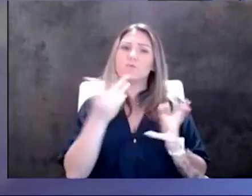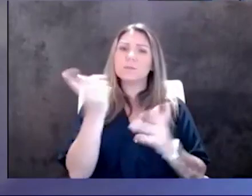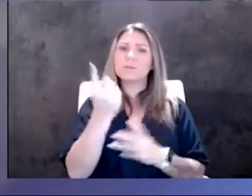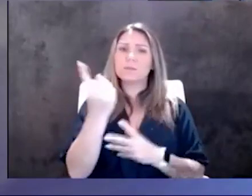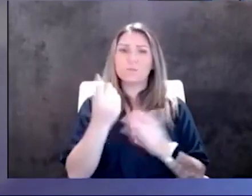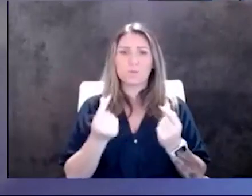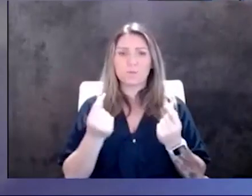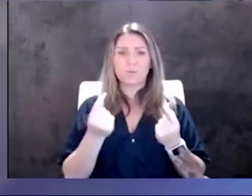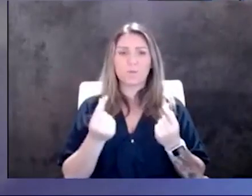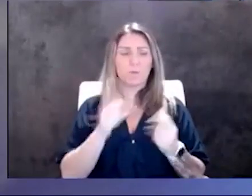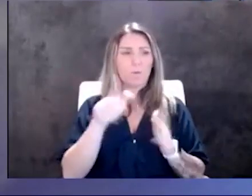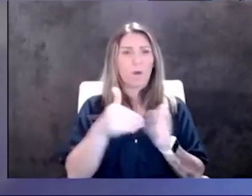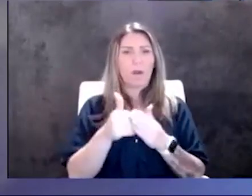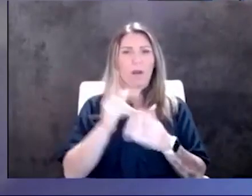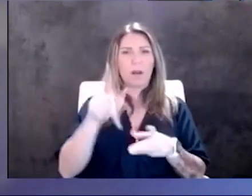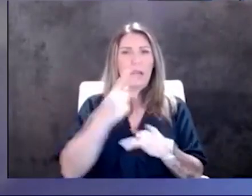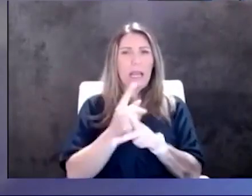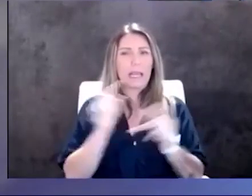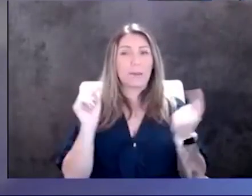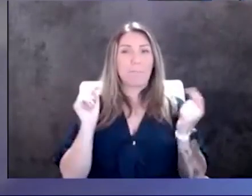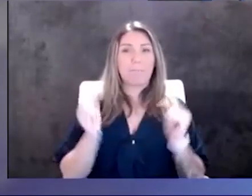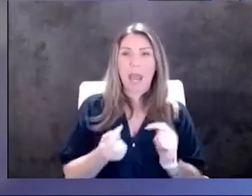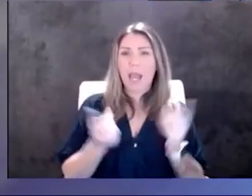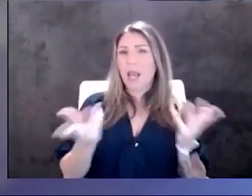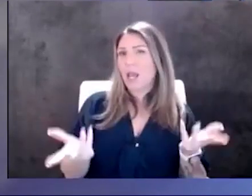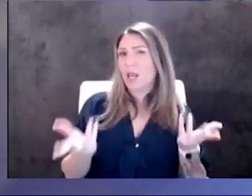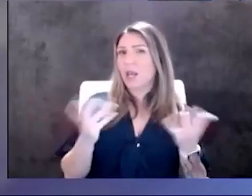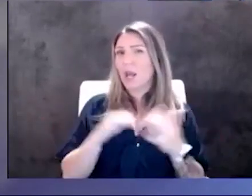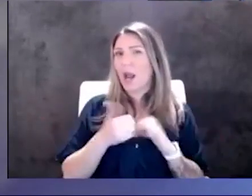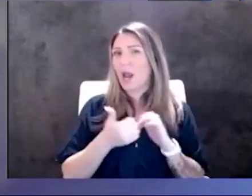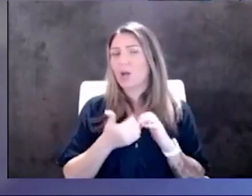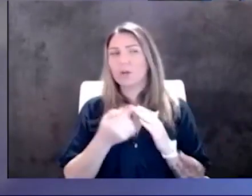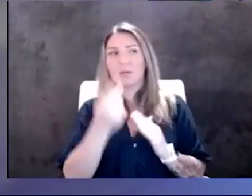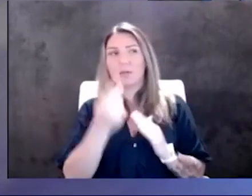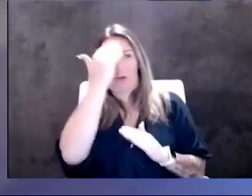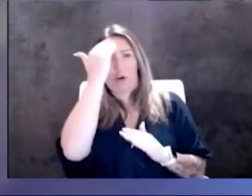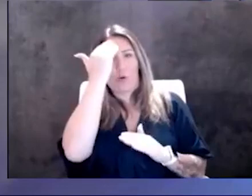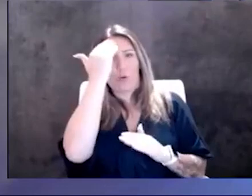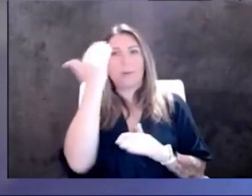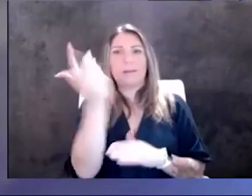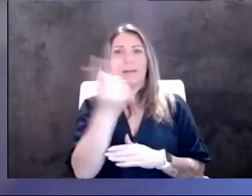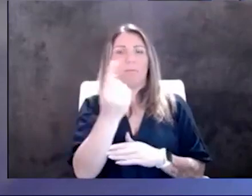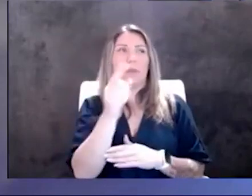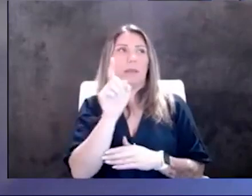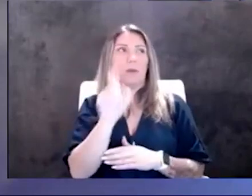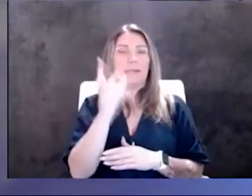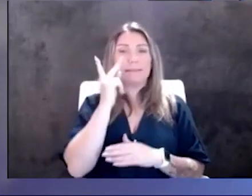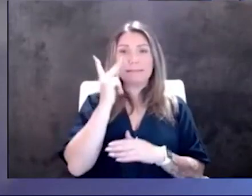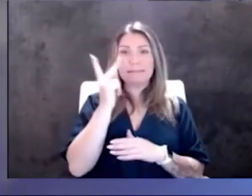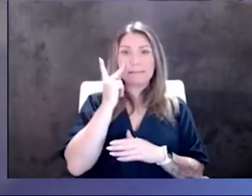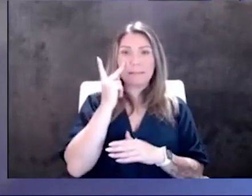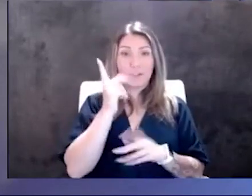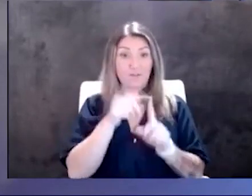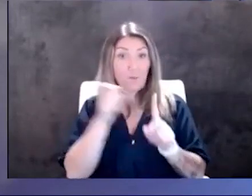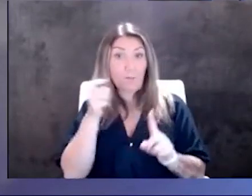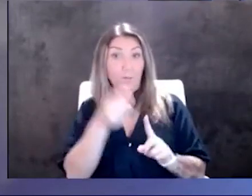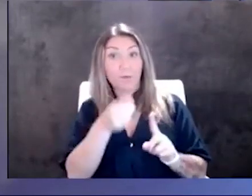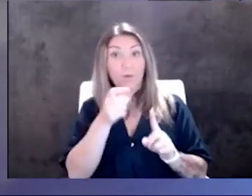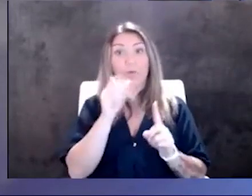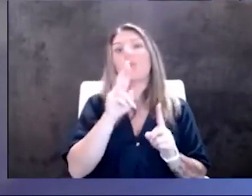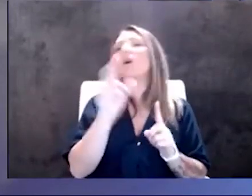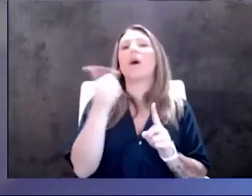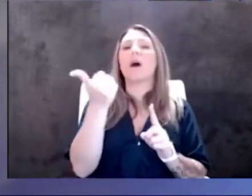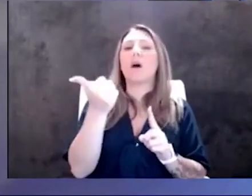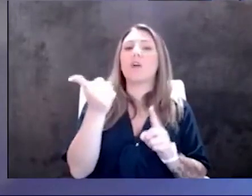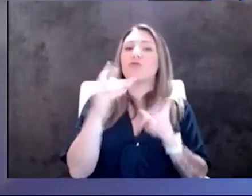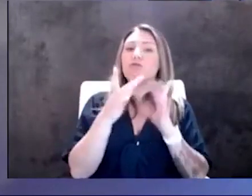of pain, and how would you know it's something that needs to be seen by you, and that there are other options out there? I think we just get